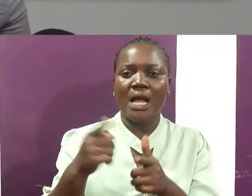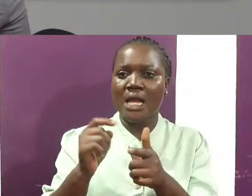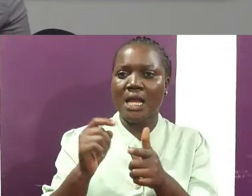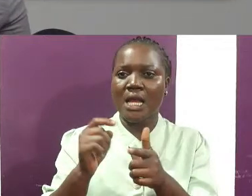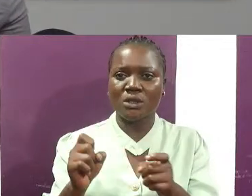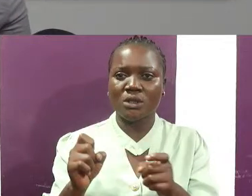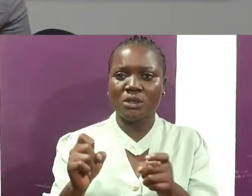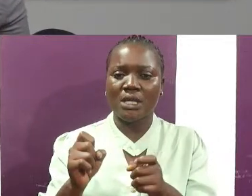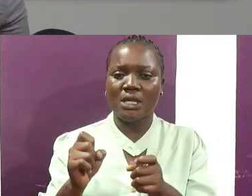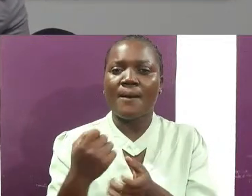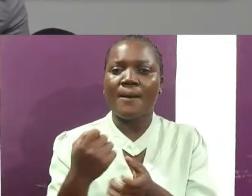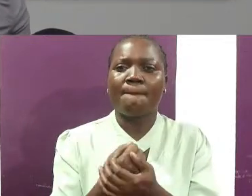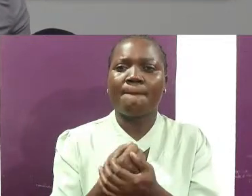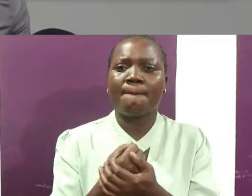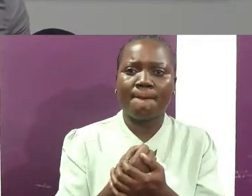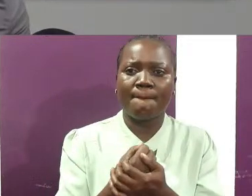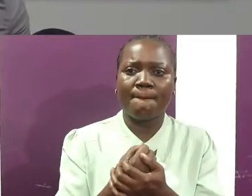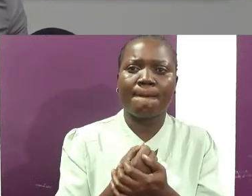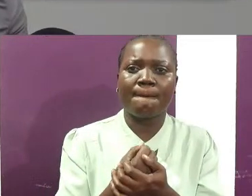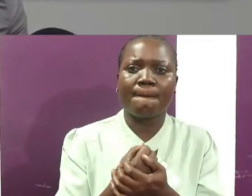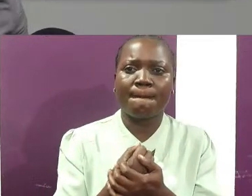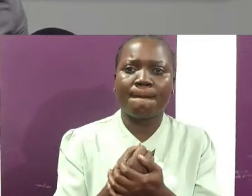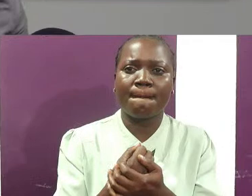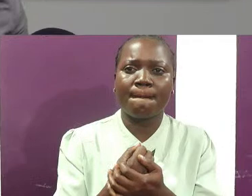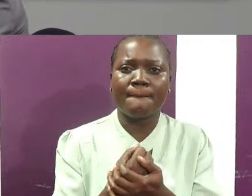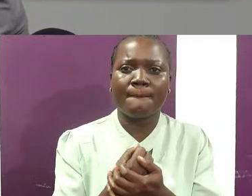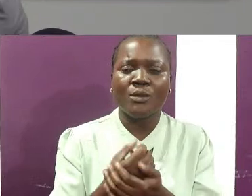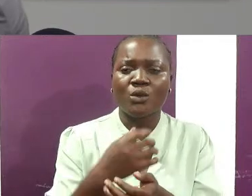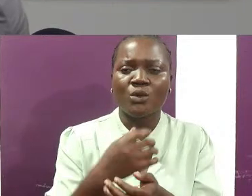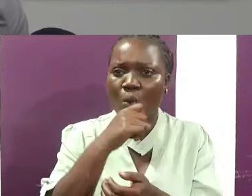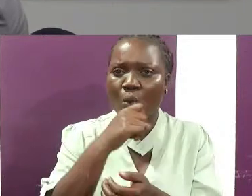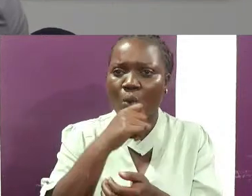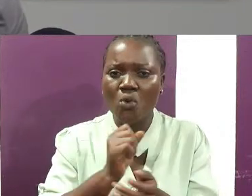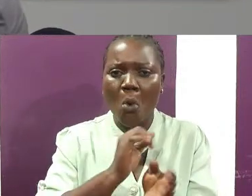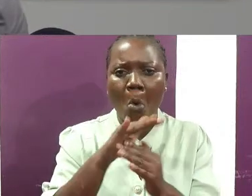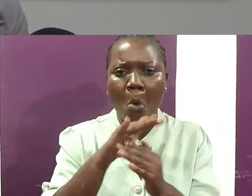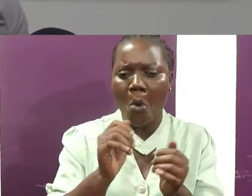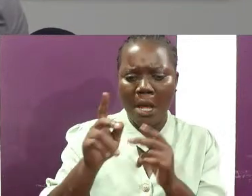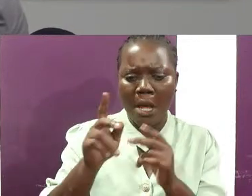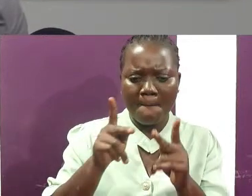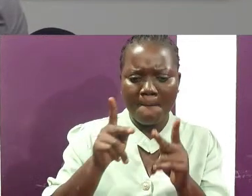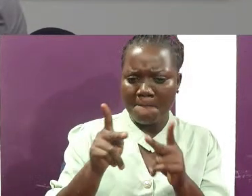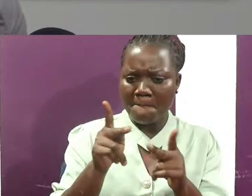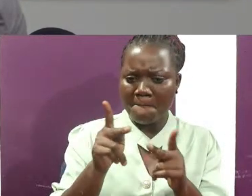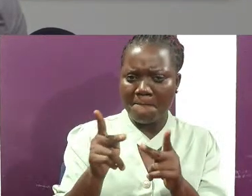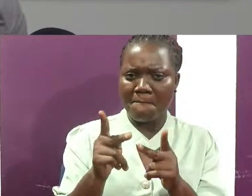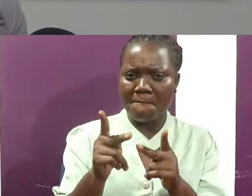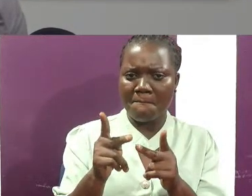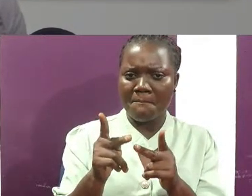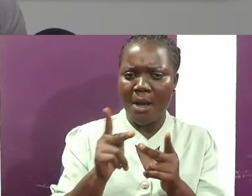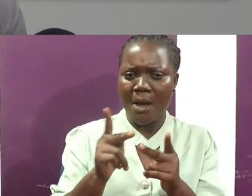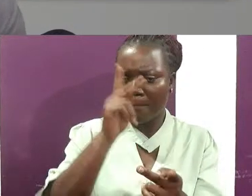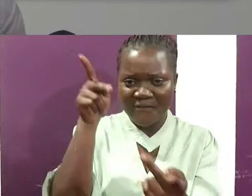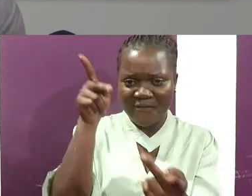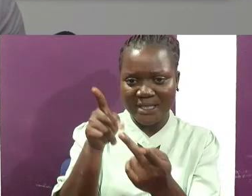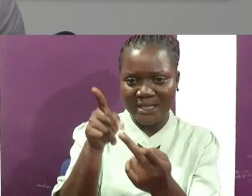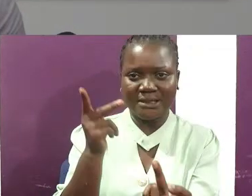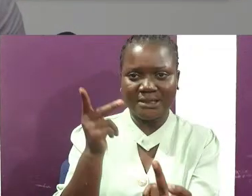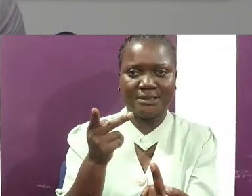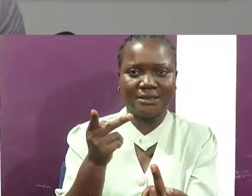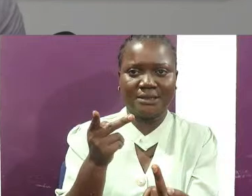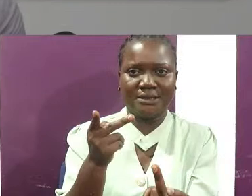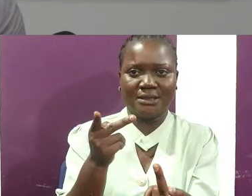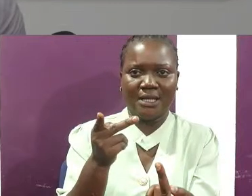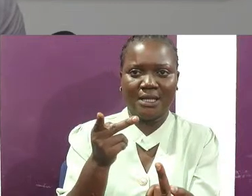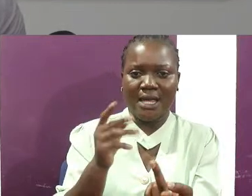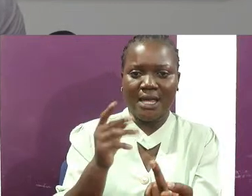through 25 says, the old law was all about perfection. And so the congregation in the old law had to be perfect. The congregations we find